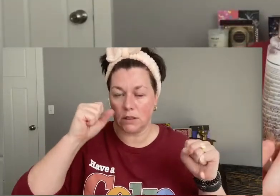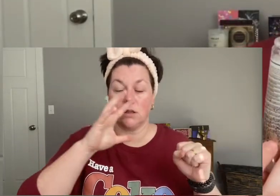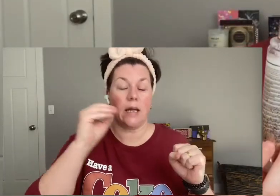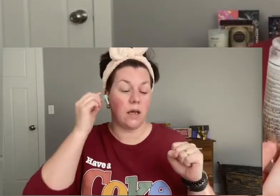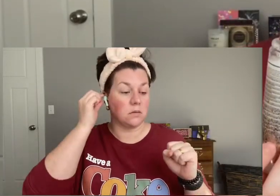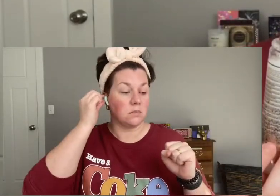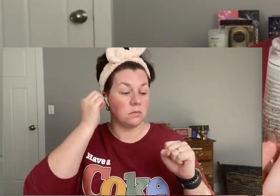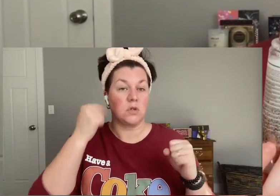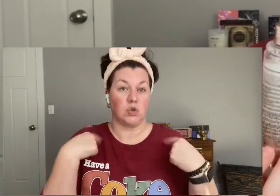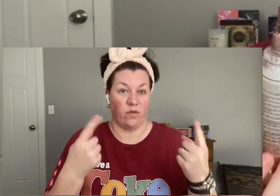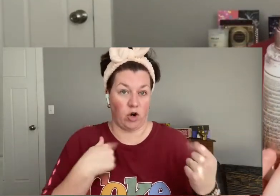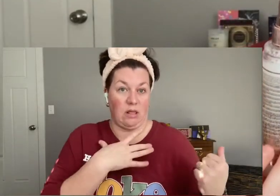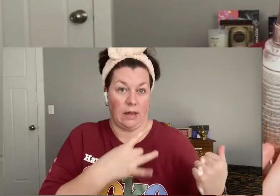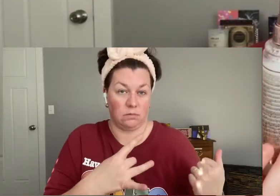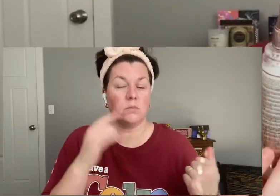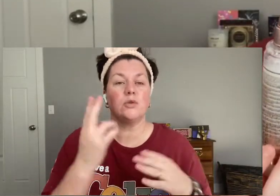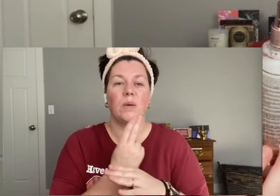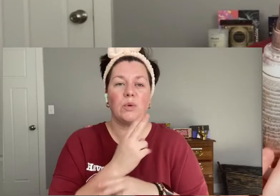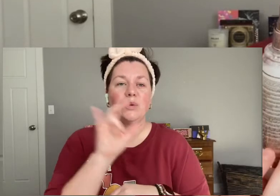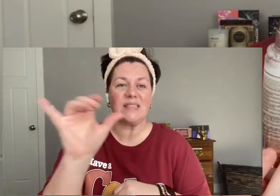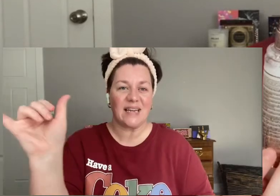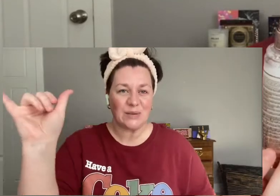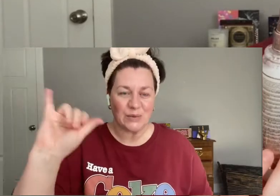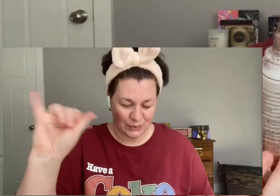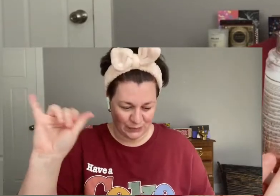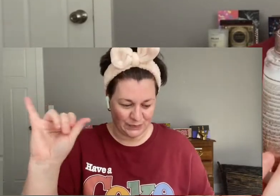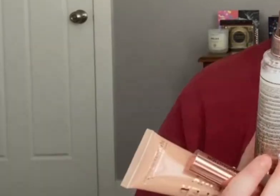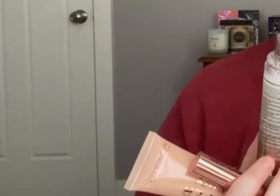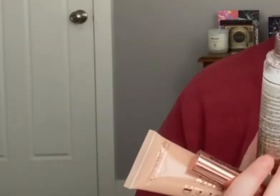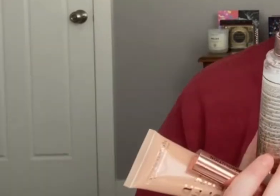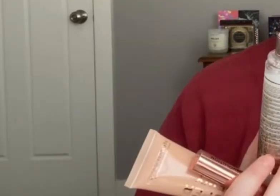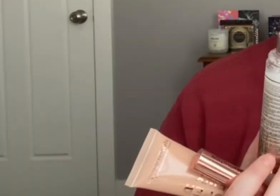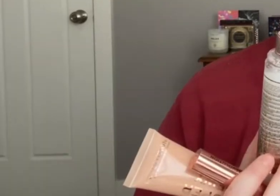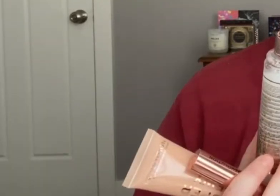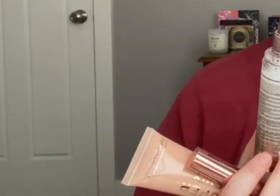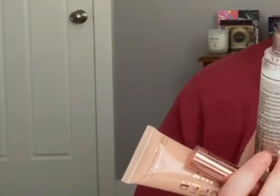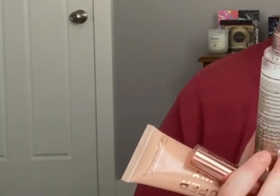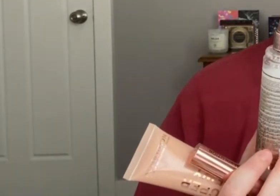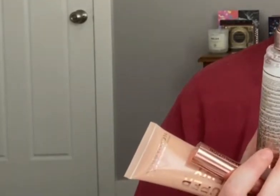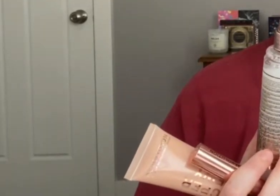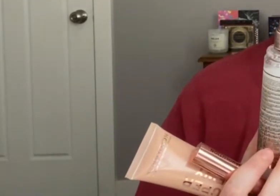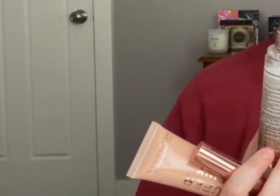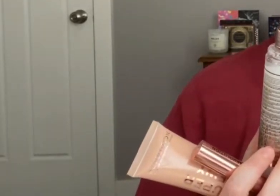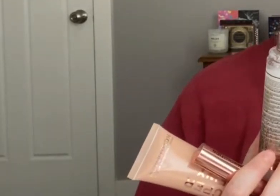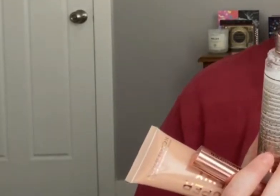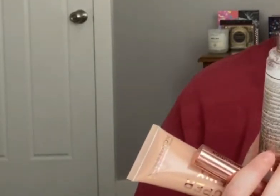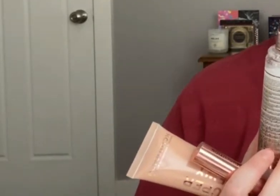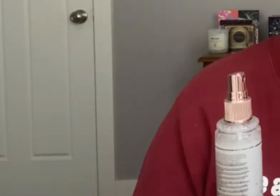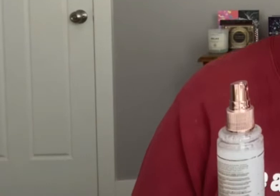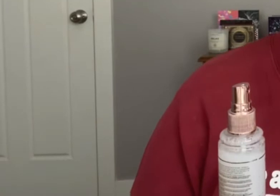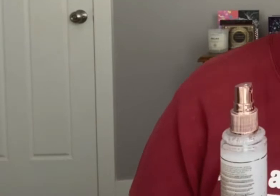moisture on the inside, so I'm not exactly sure what's going on with that, but I will tell you, it smells so